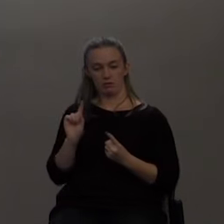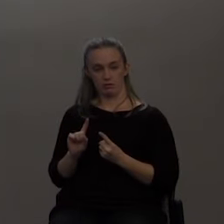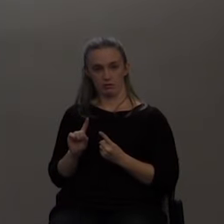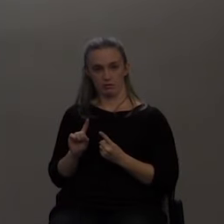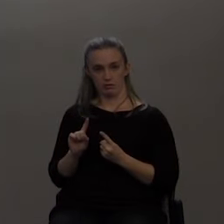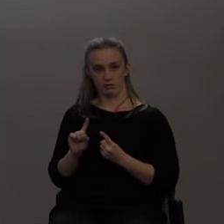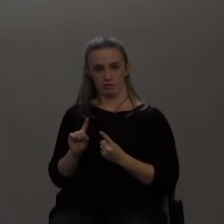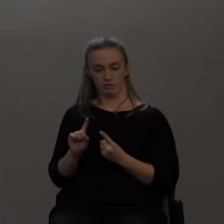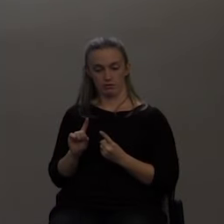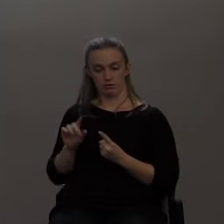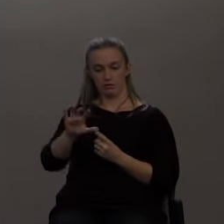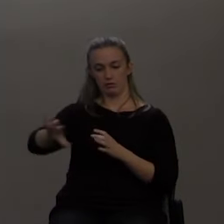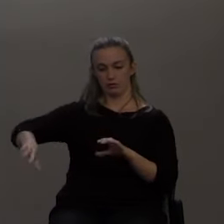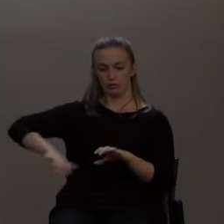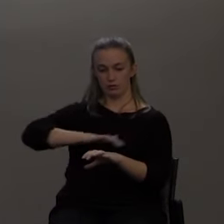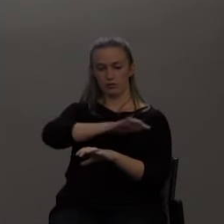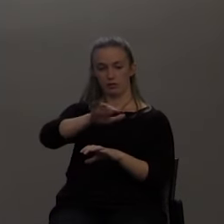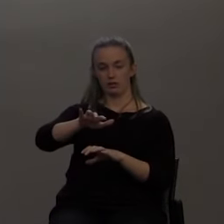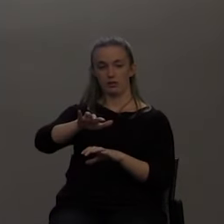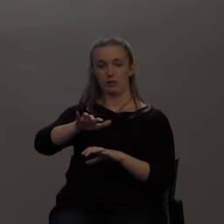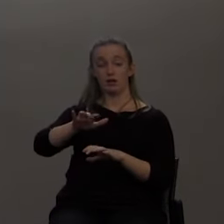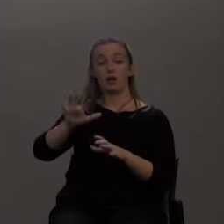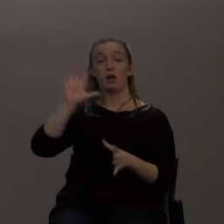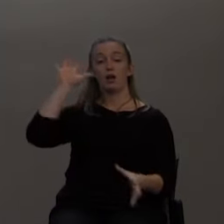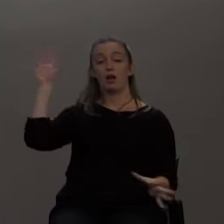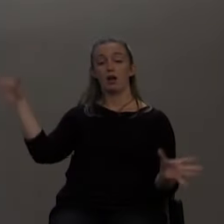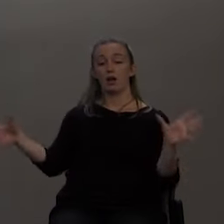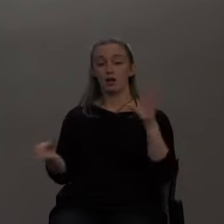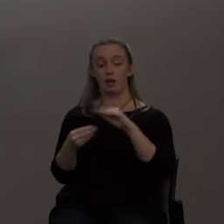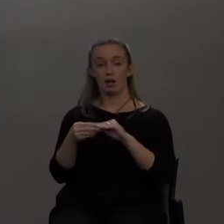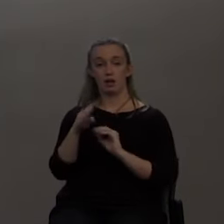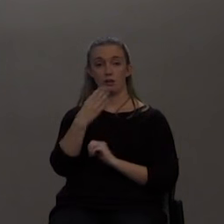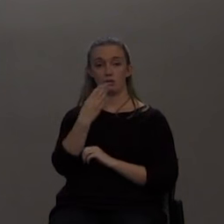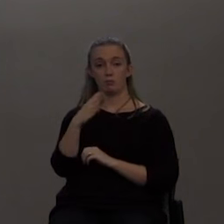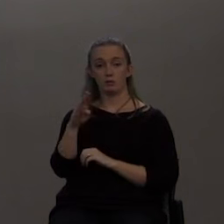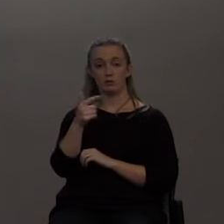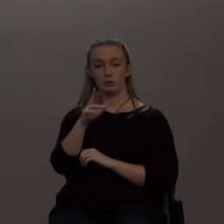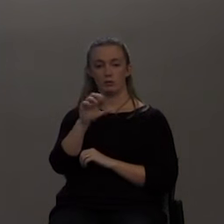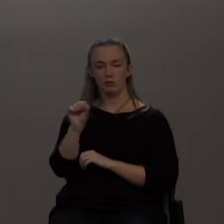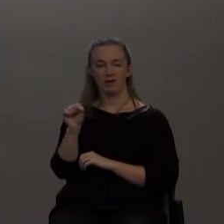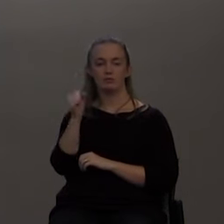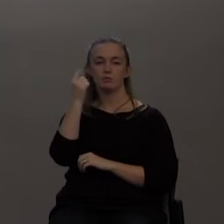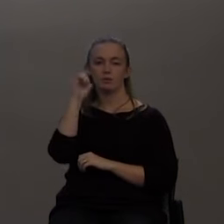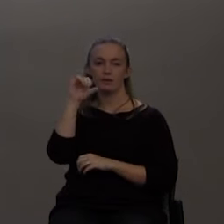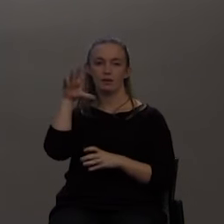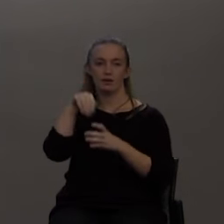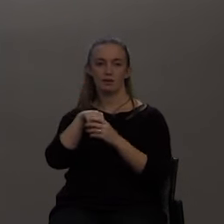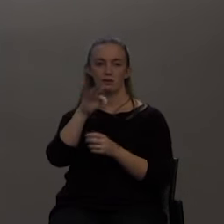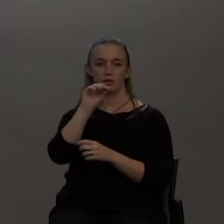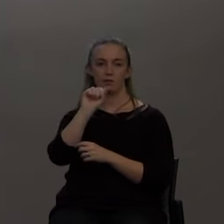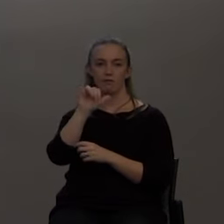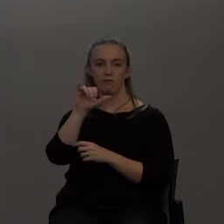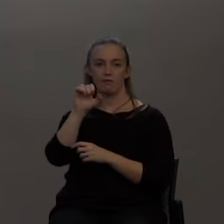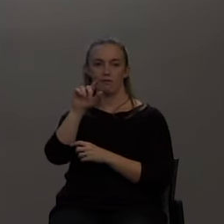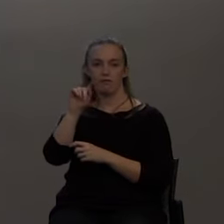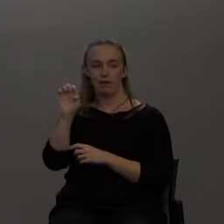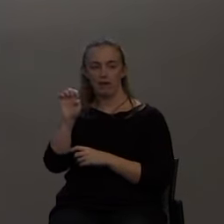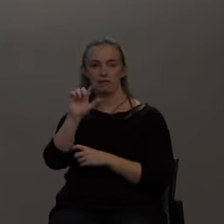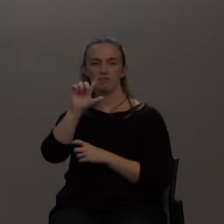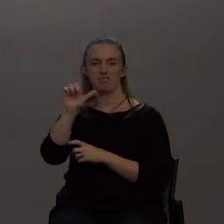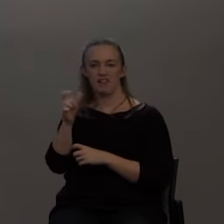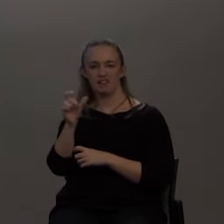though at a much higher level in the Bluegrass ADD, which has Fayette and Lexington and that larger metropolitan area.